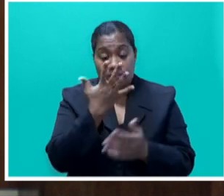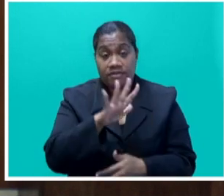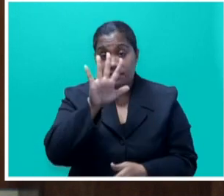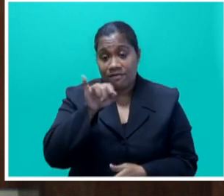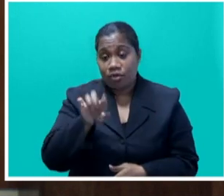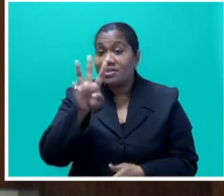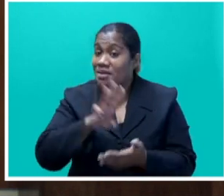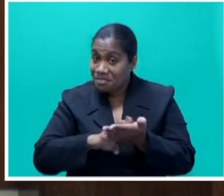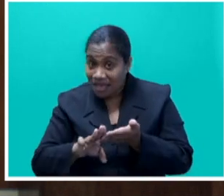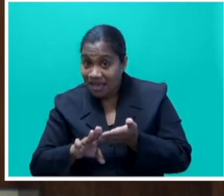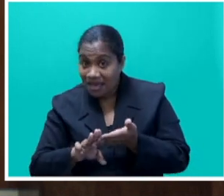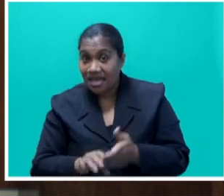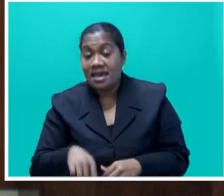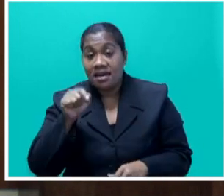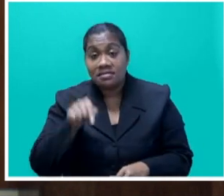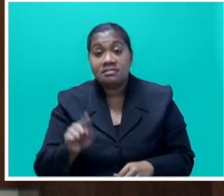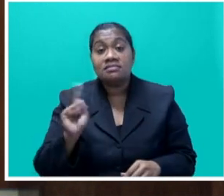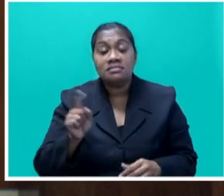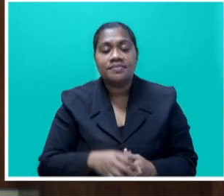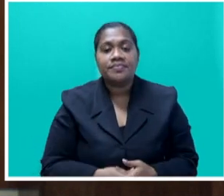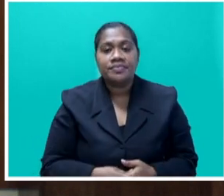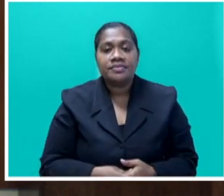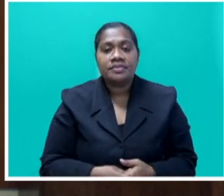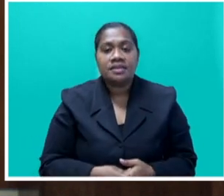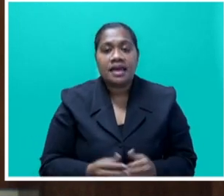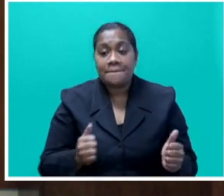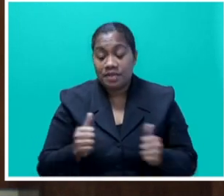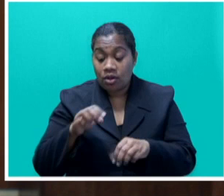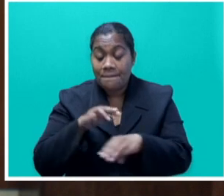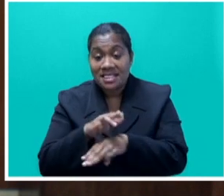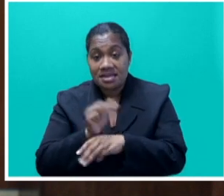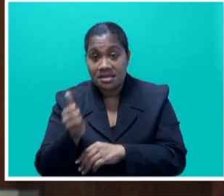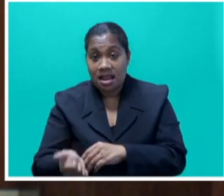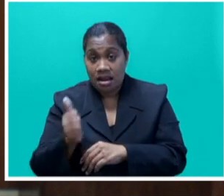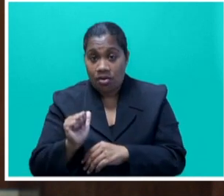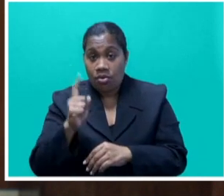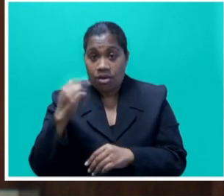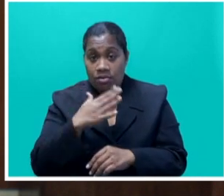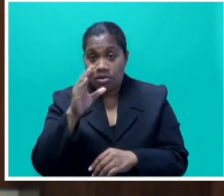million, and this is administered as a monthly allowance of $100 to